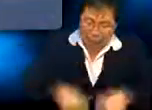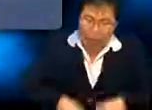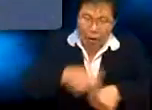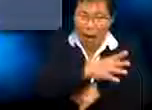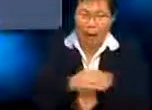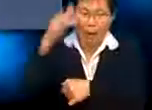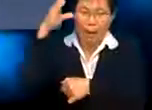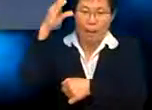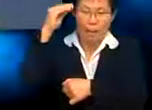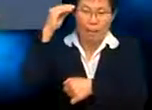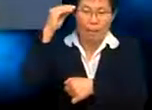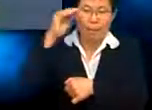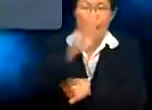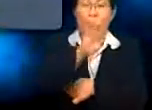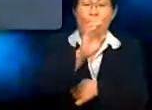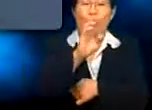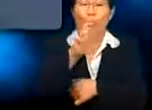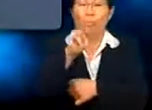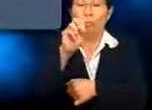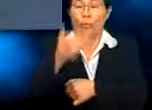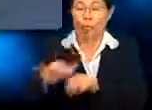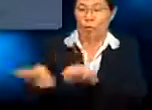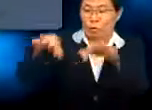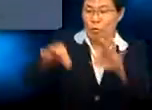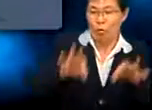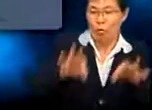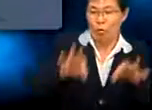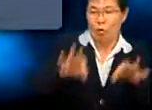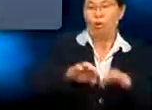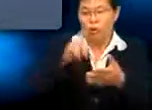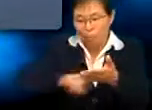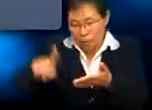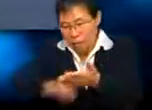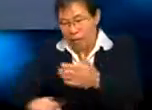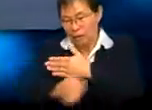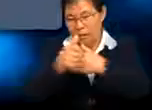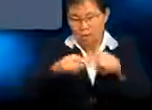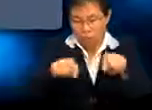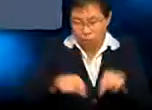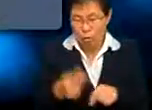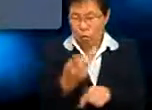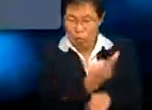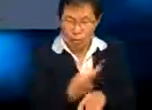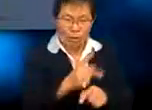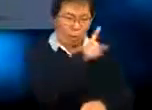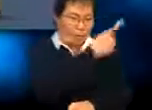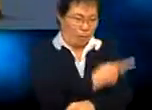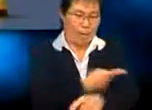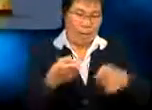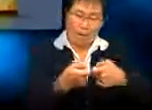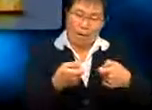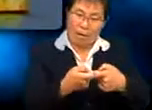the buoy that floats on the sea to mark safe or dangerous spots. Both of them can be powered